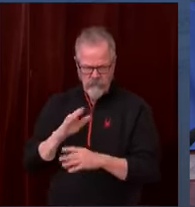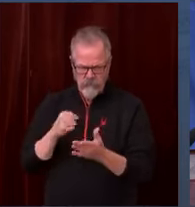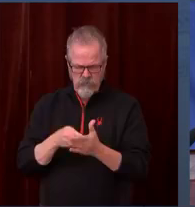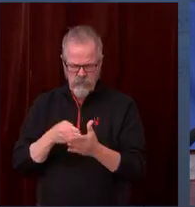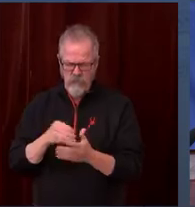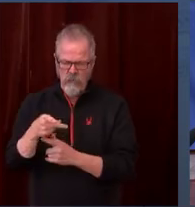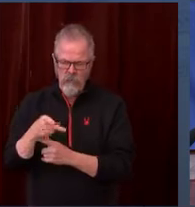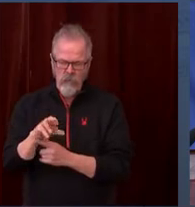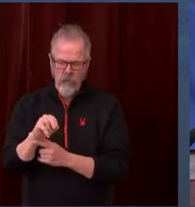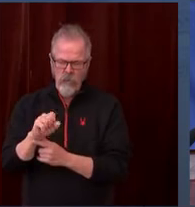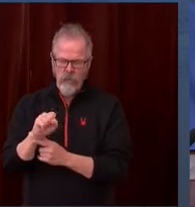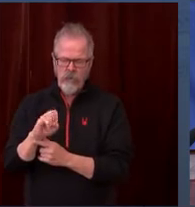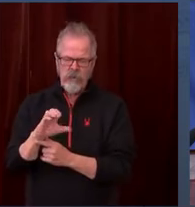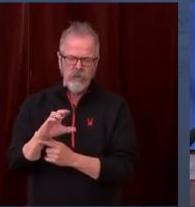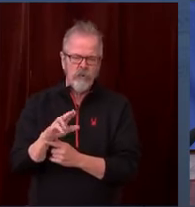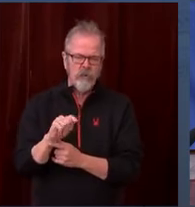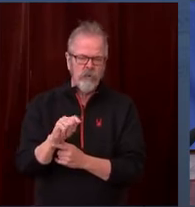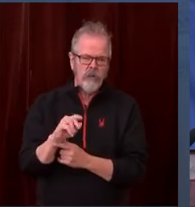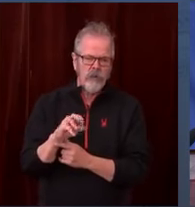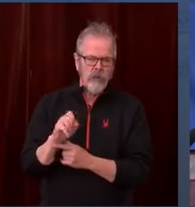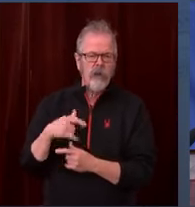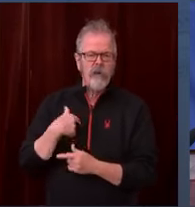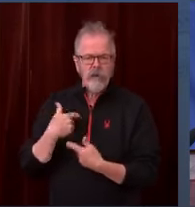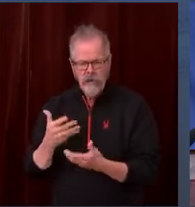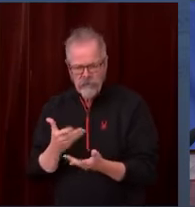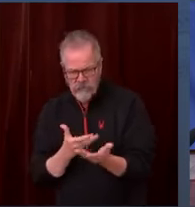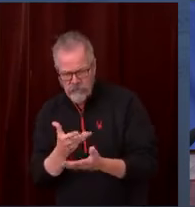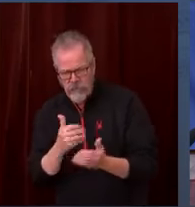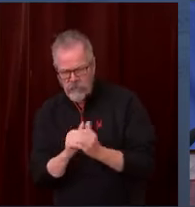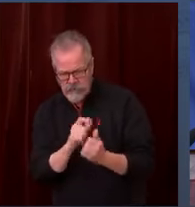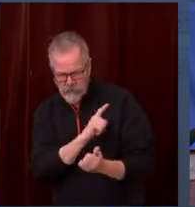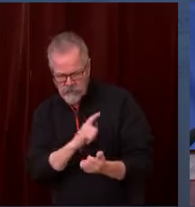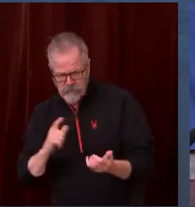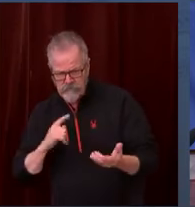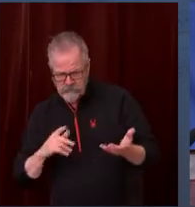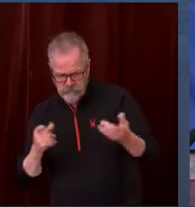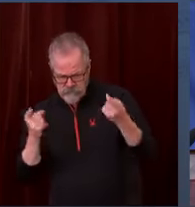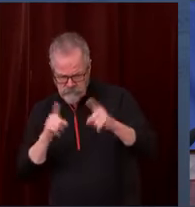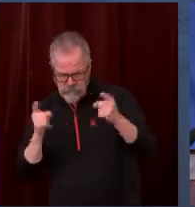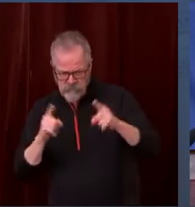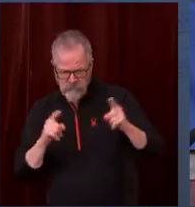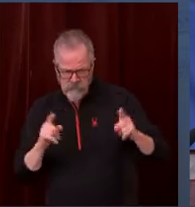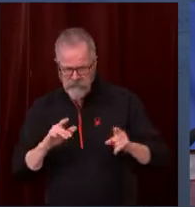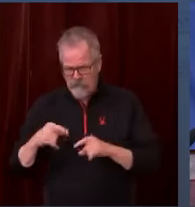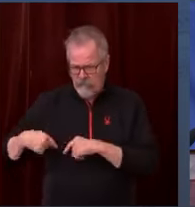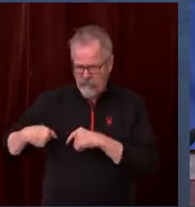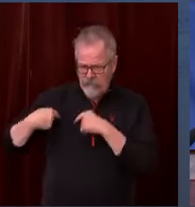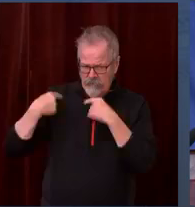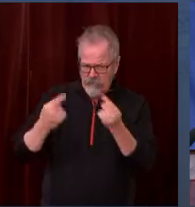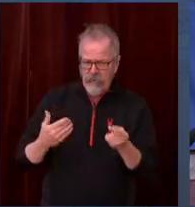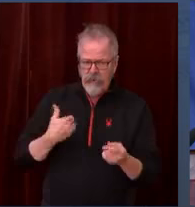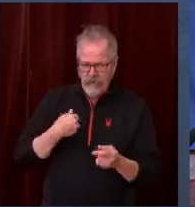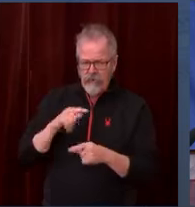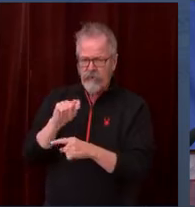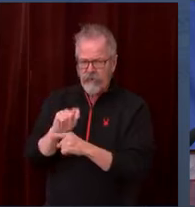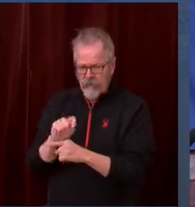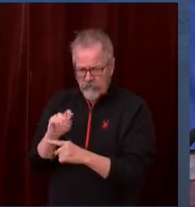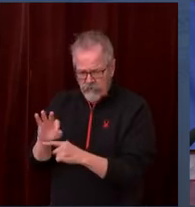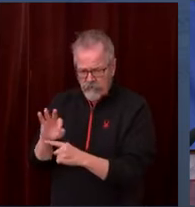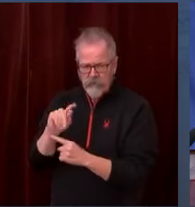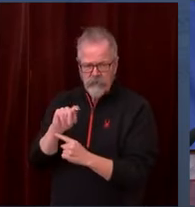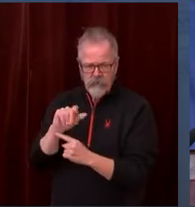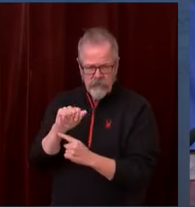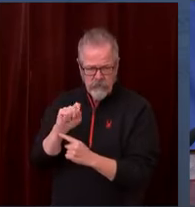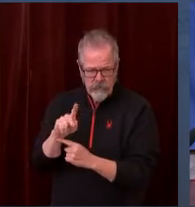their views are on that subject. But the task force, I think, did a good job. I think we're well poised to get that independent